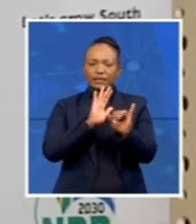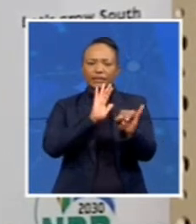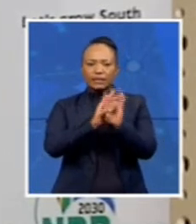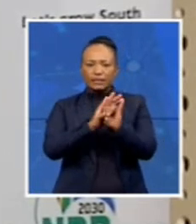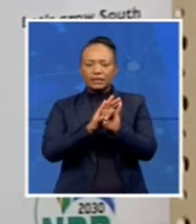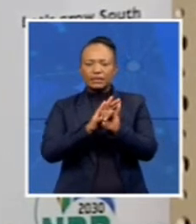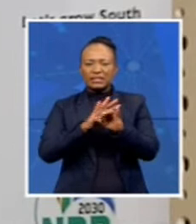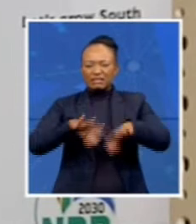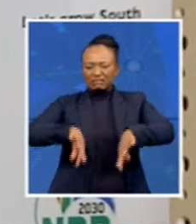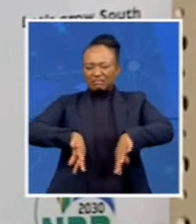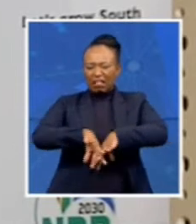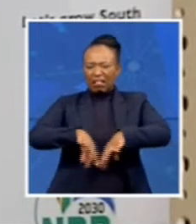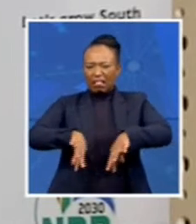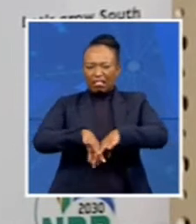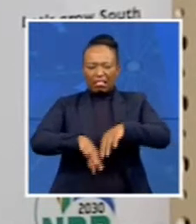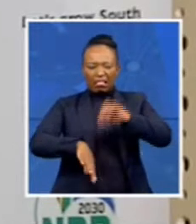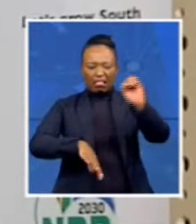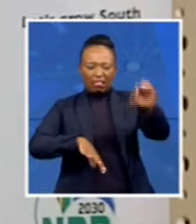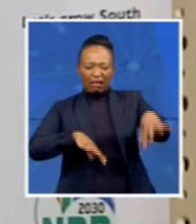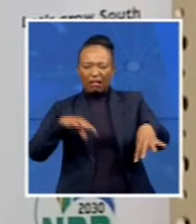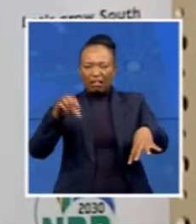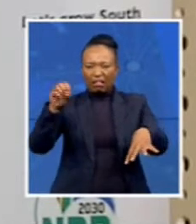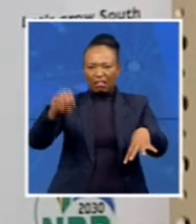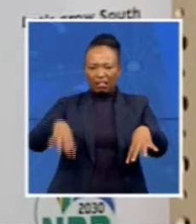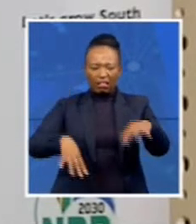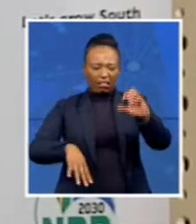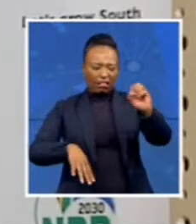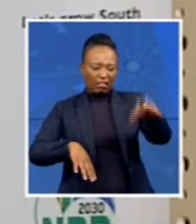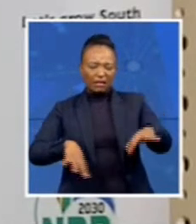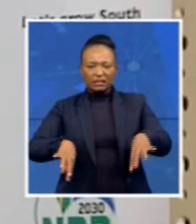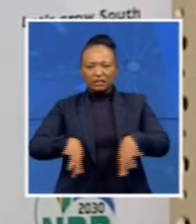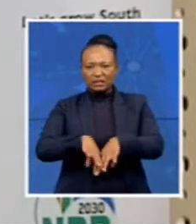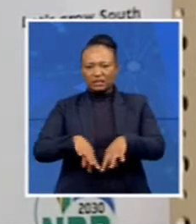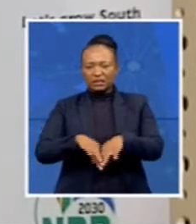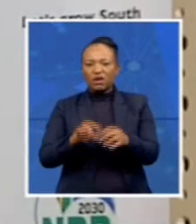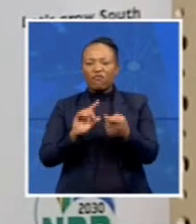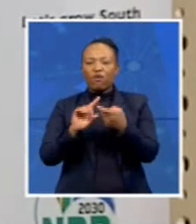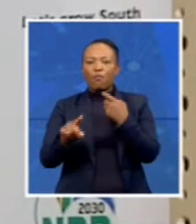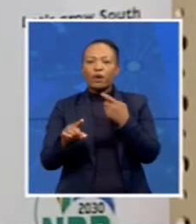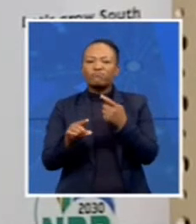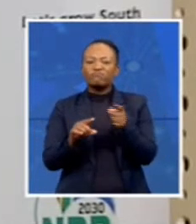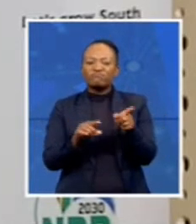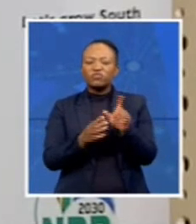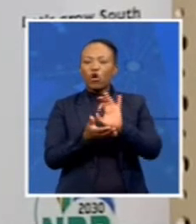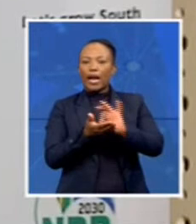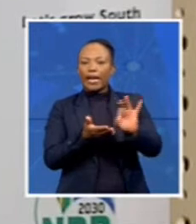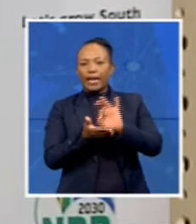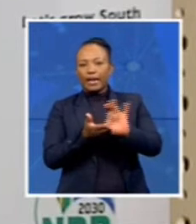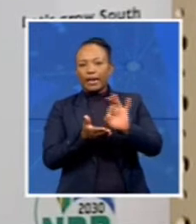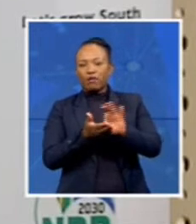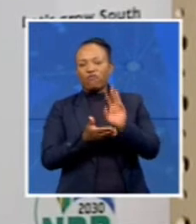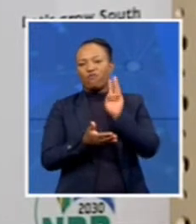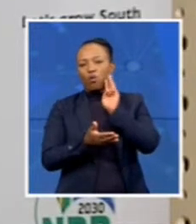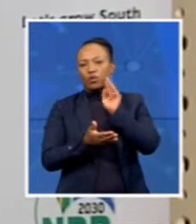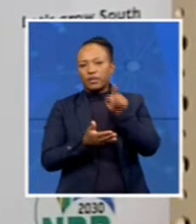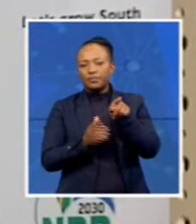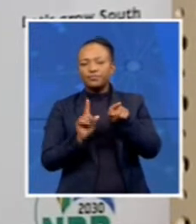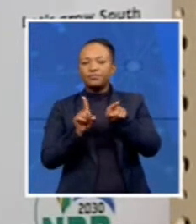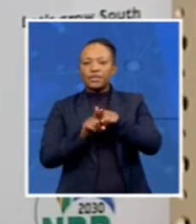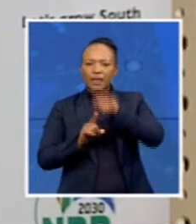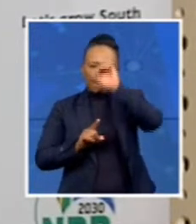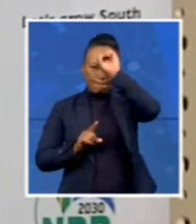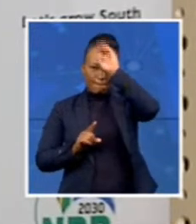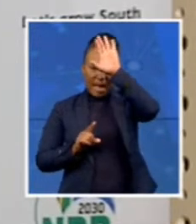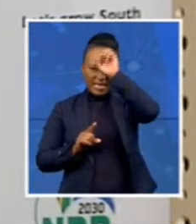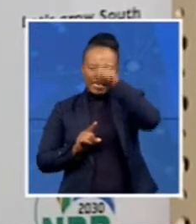from wastewater treatment plants and mine operations as main sources of pollution in South